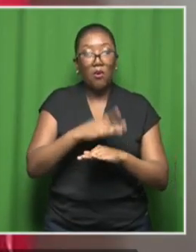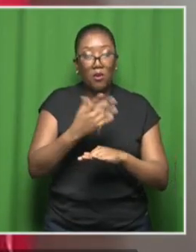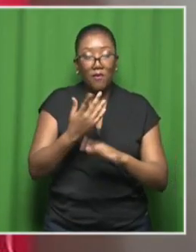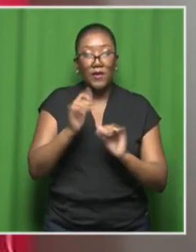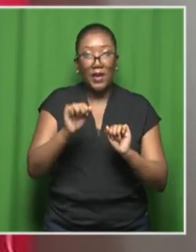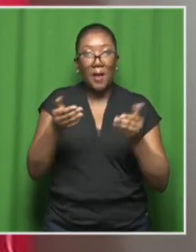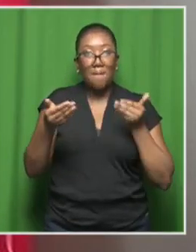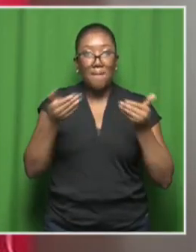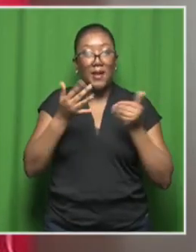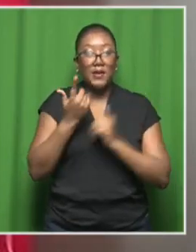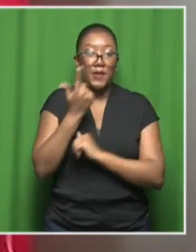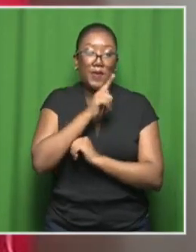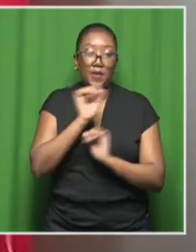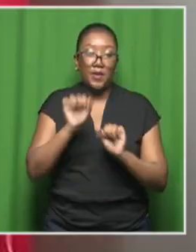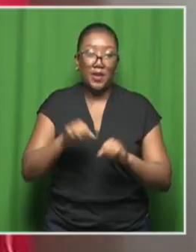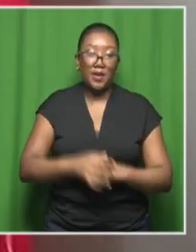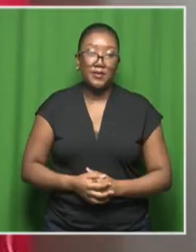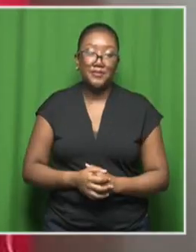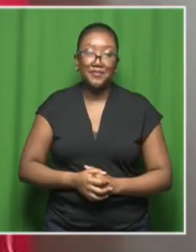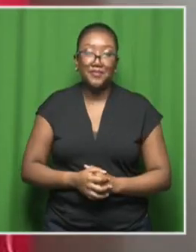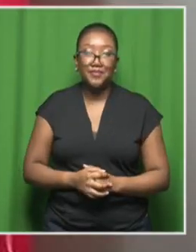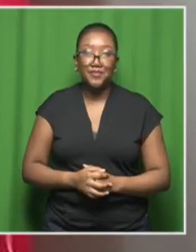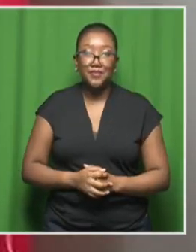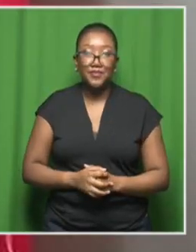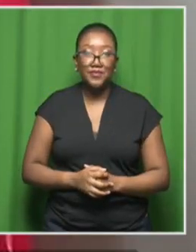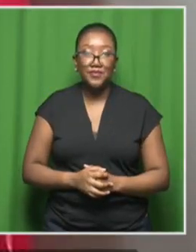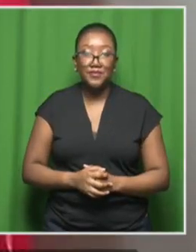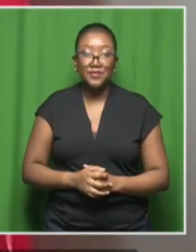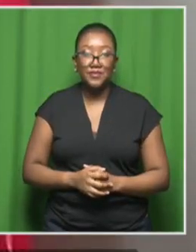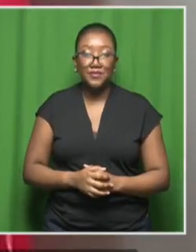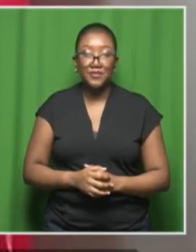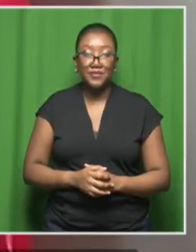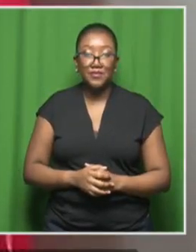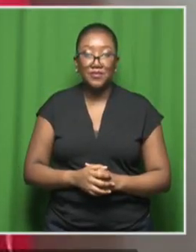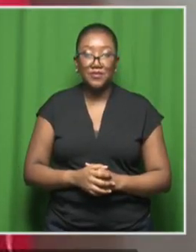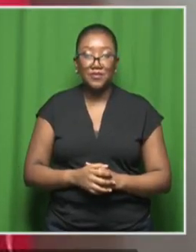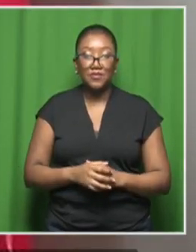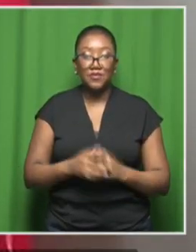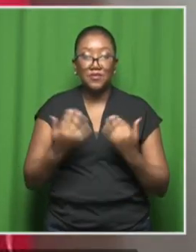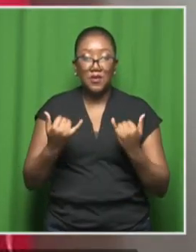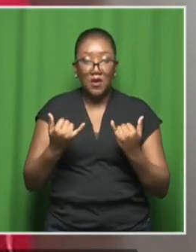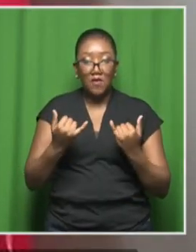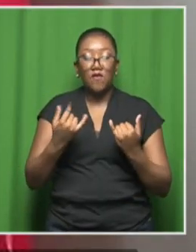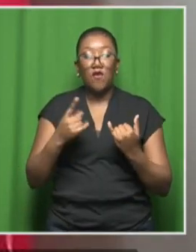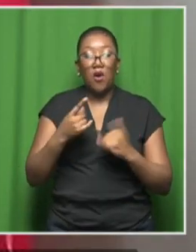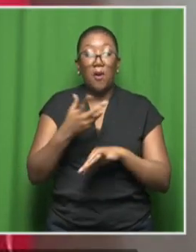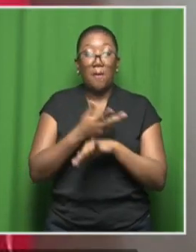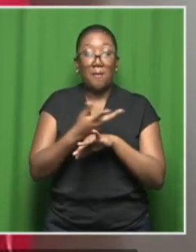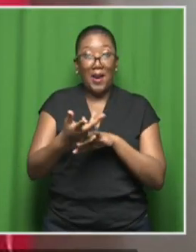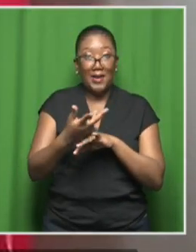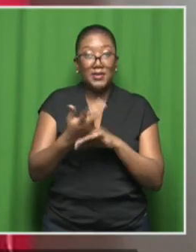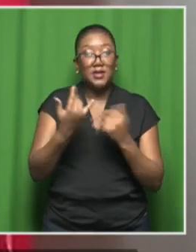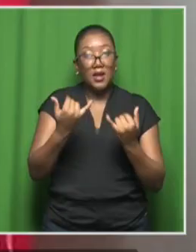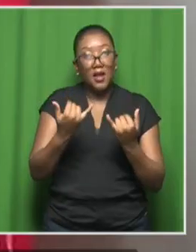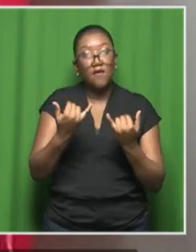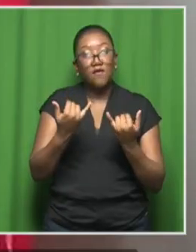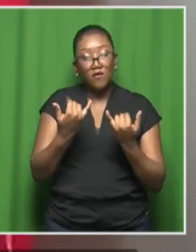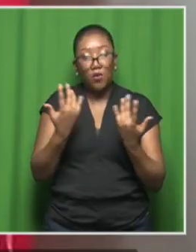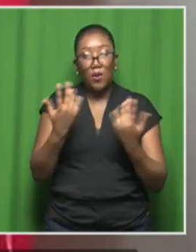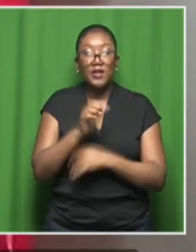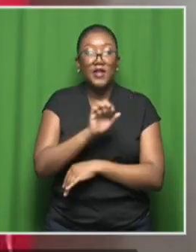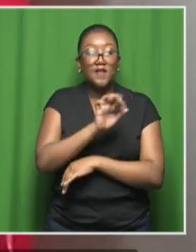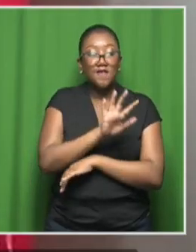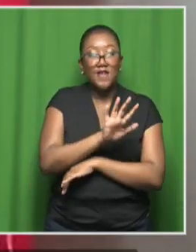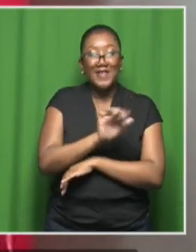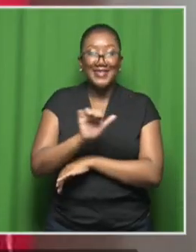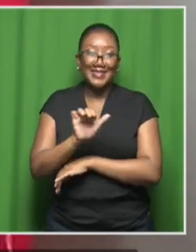regular donors, right? So for whole blood collection, we encourage you to come in every 56 days. But if we